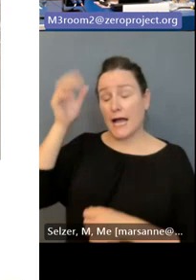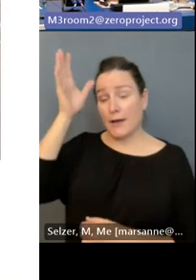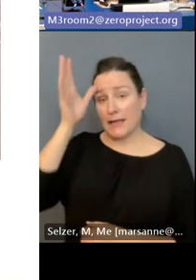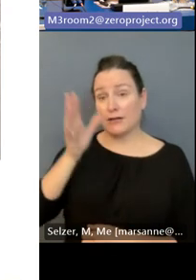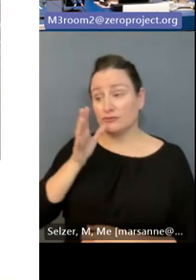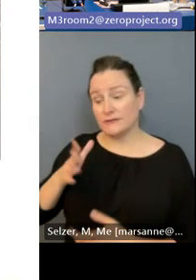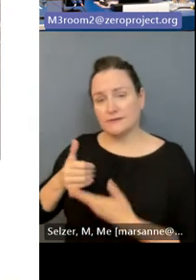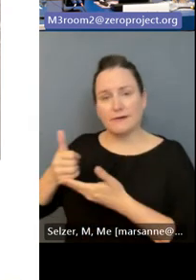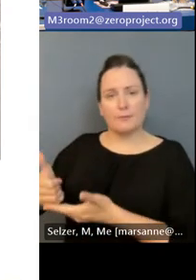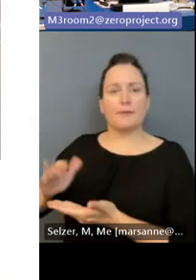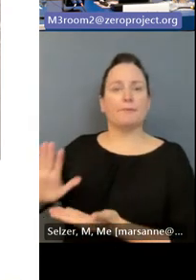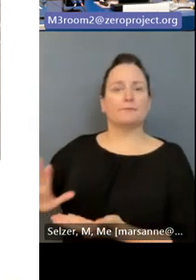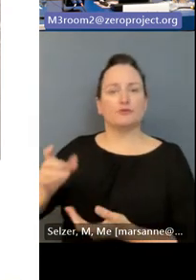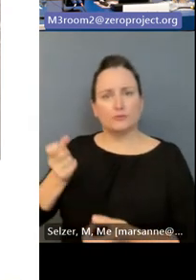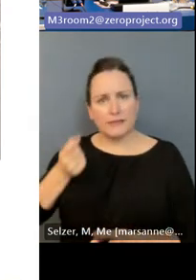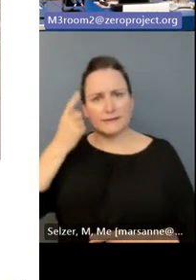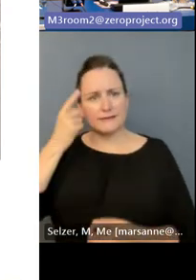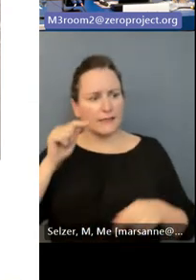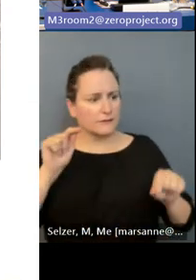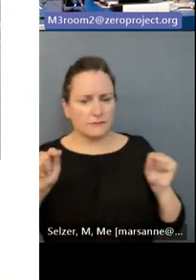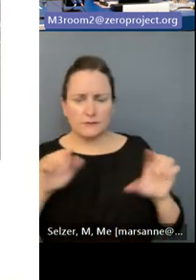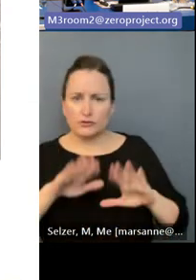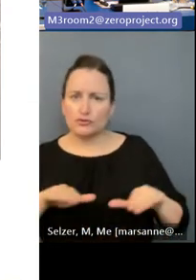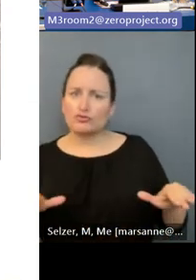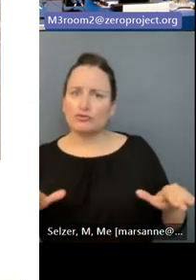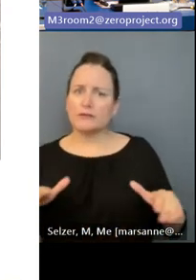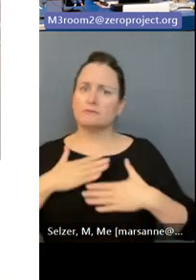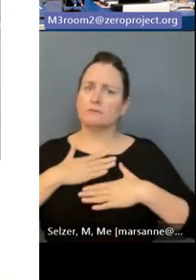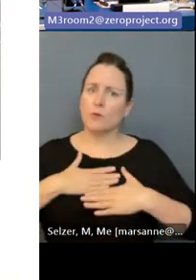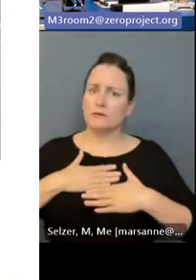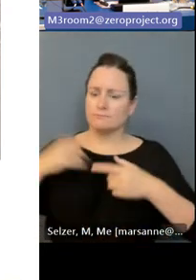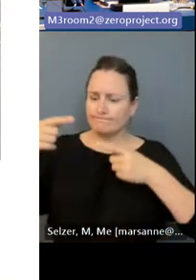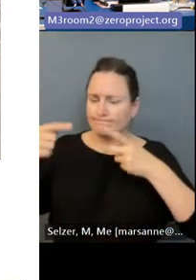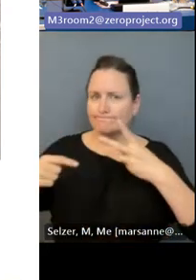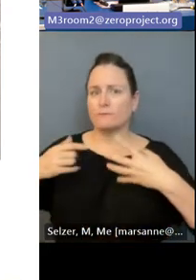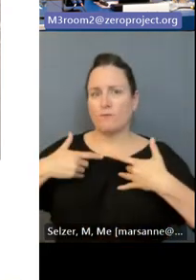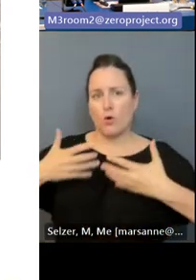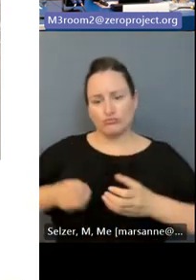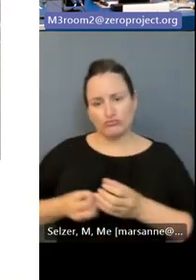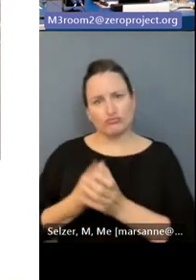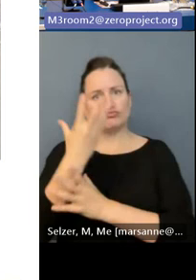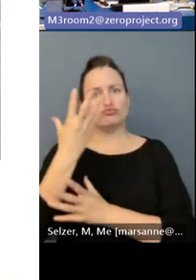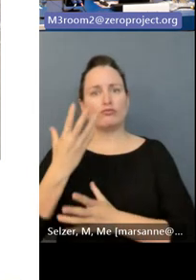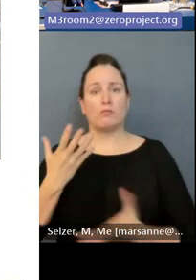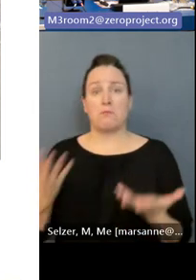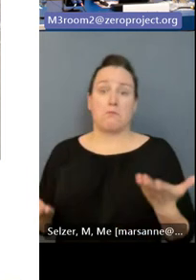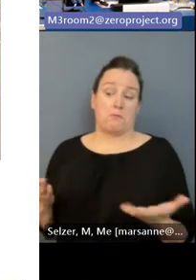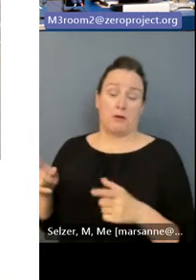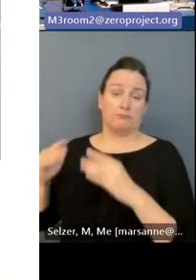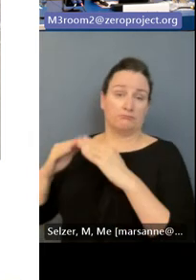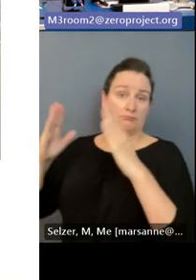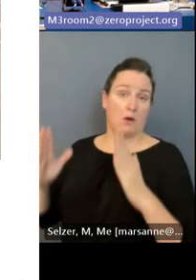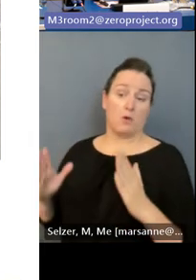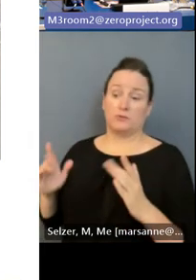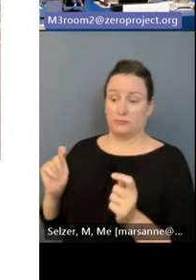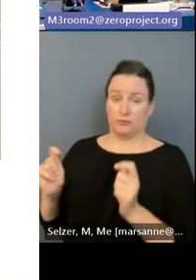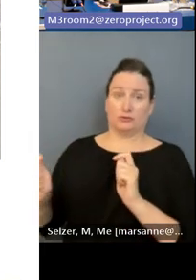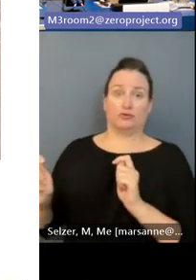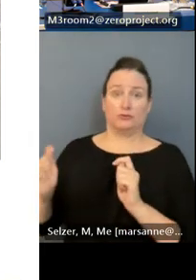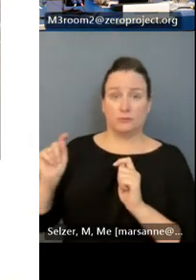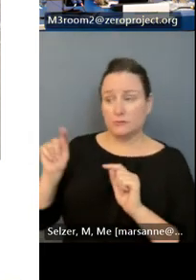give, we do provide consultation if they want to change the home environment for the child to be